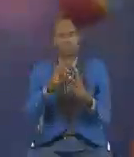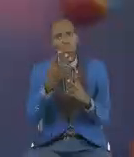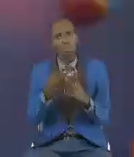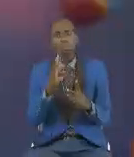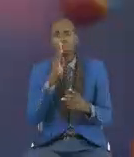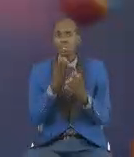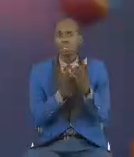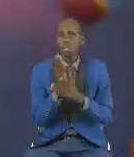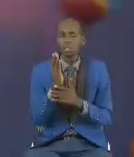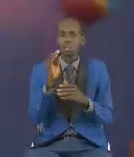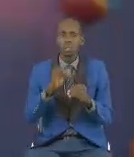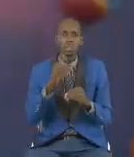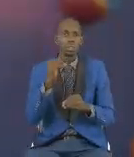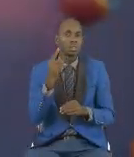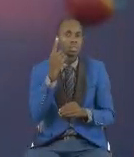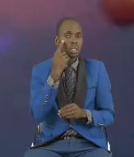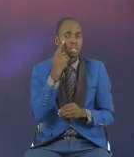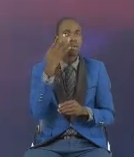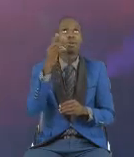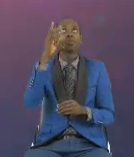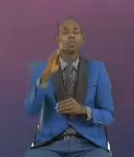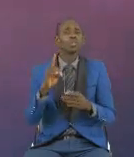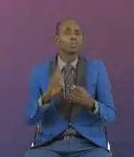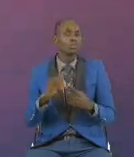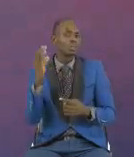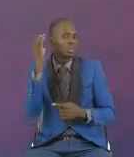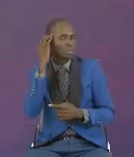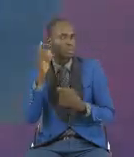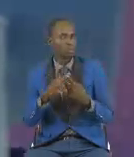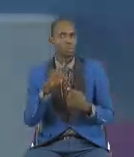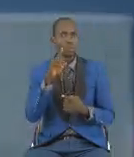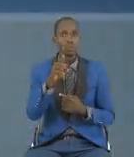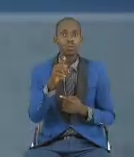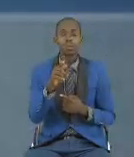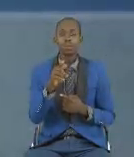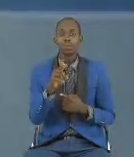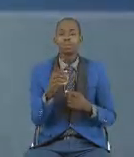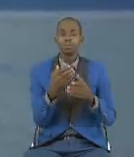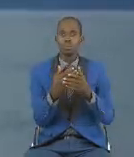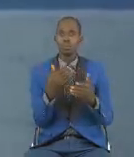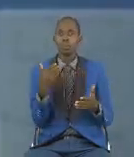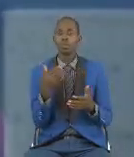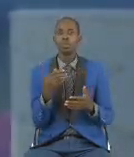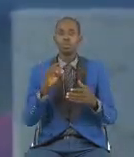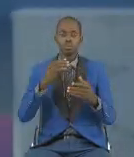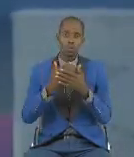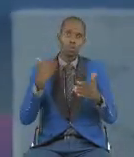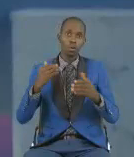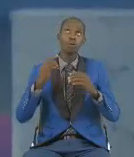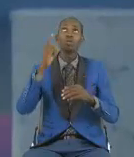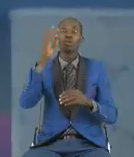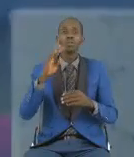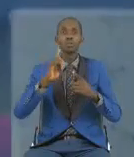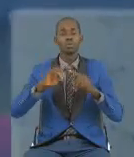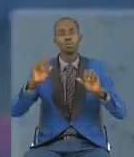to hearken unto you, to bend unto you, to bow before you, to submit unto you, whether it